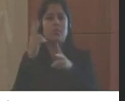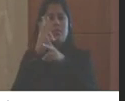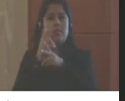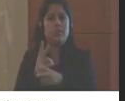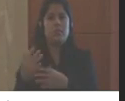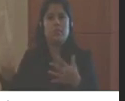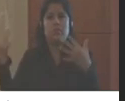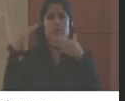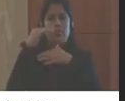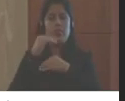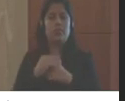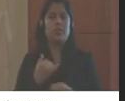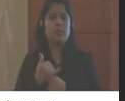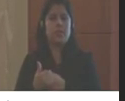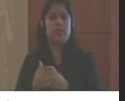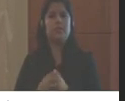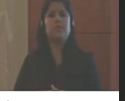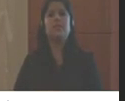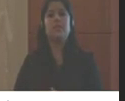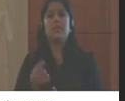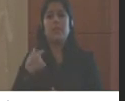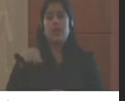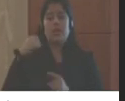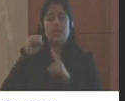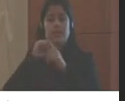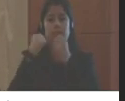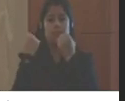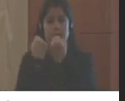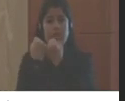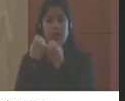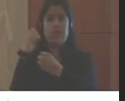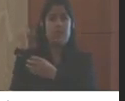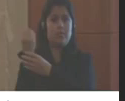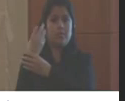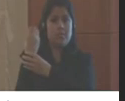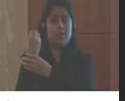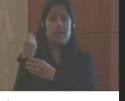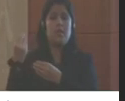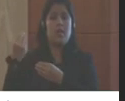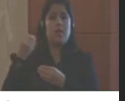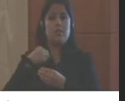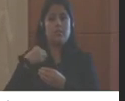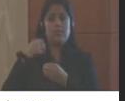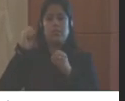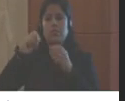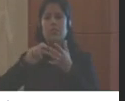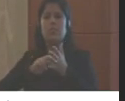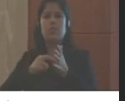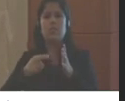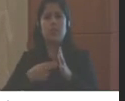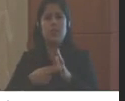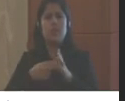society faced with the risk phenomenon.